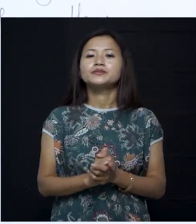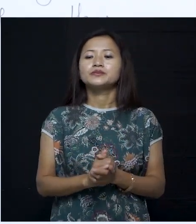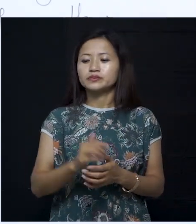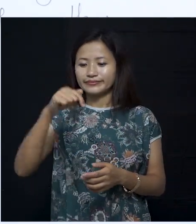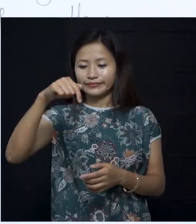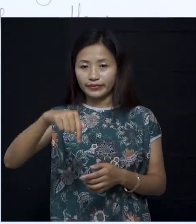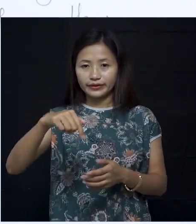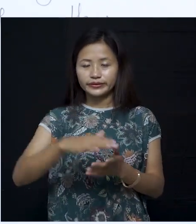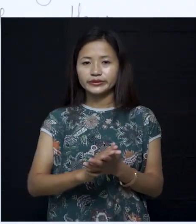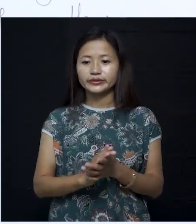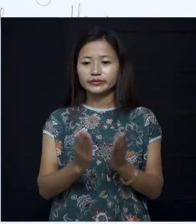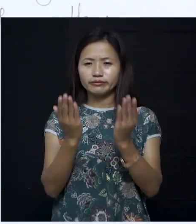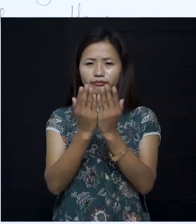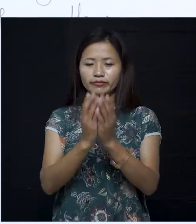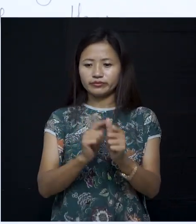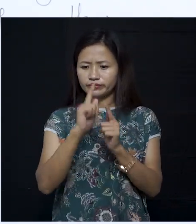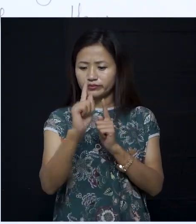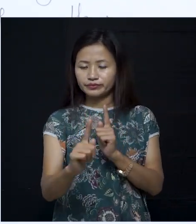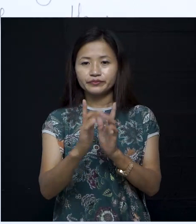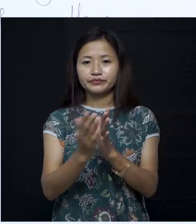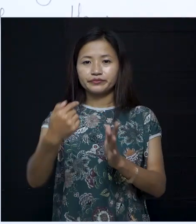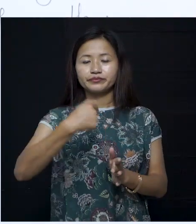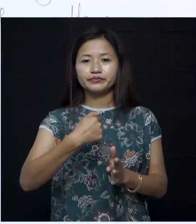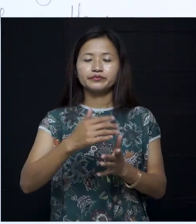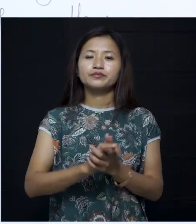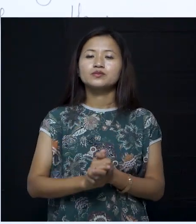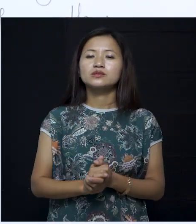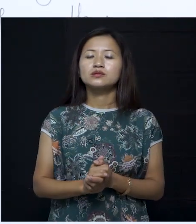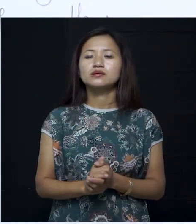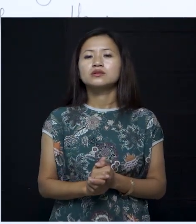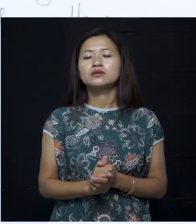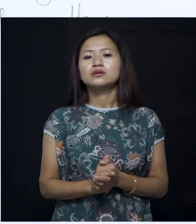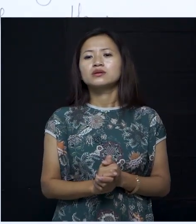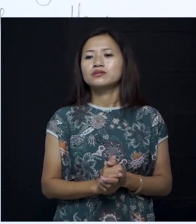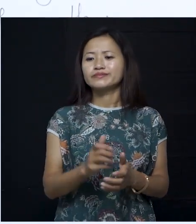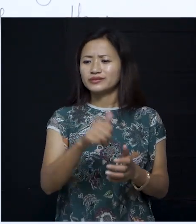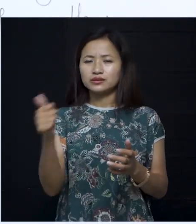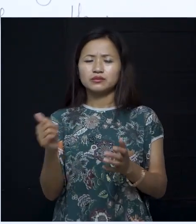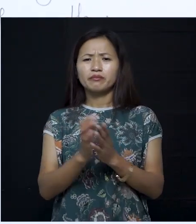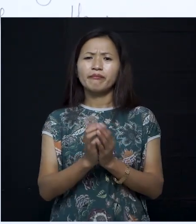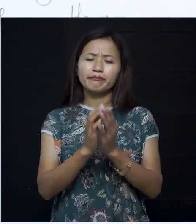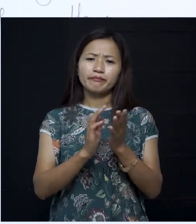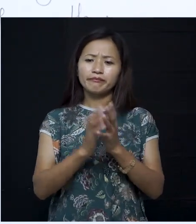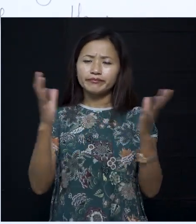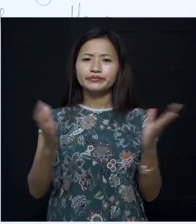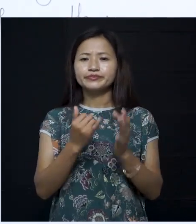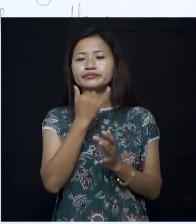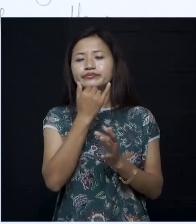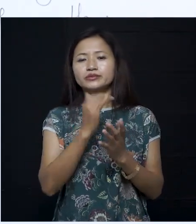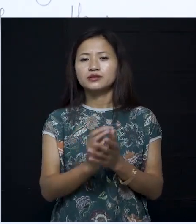these books in front of me, right? THESE. In others, you don't make much mistake, but sometimes there is